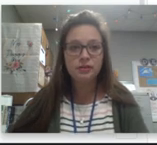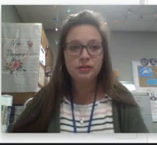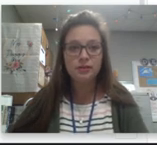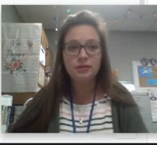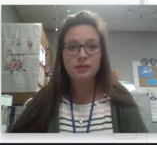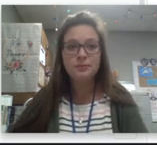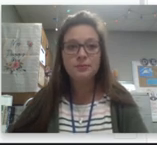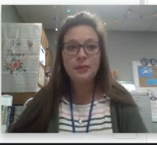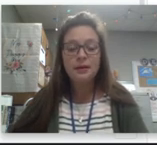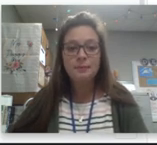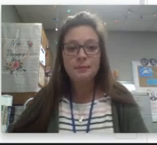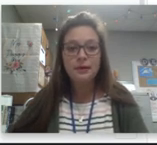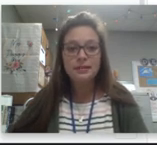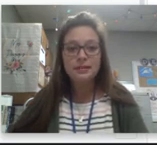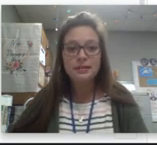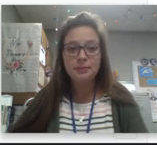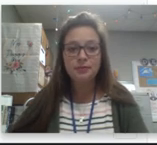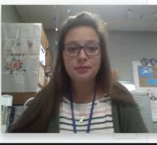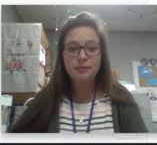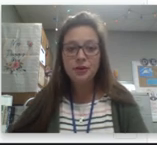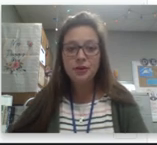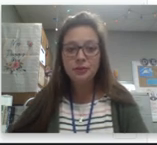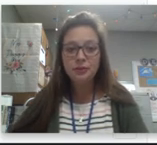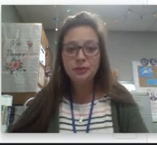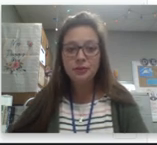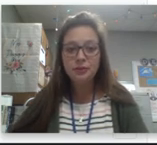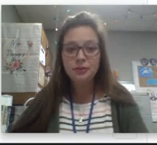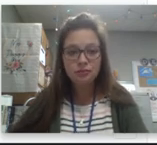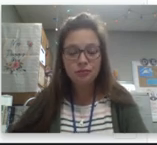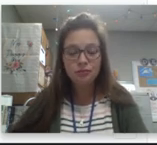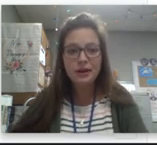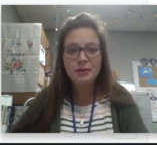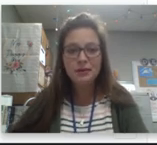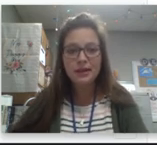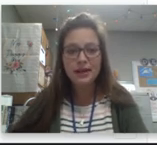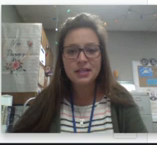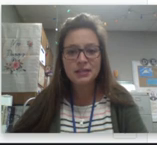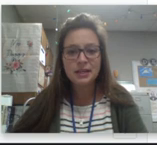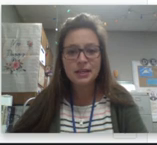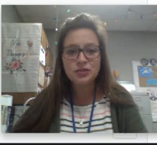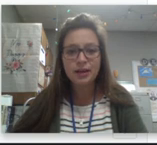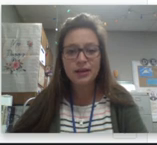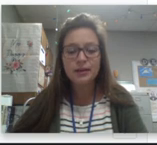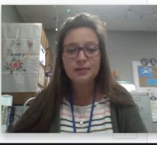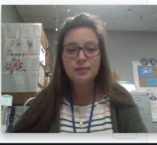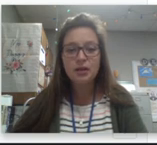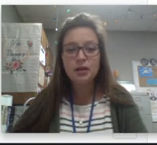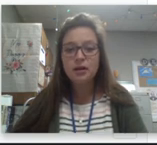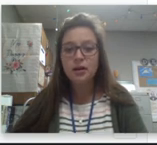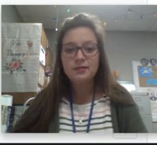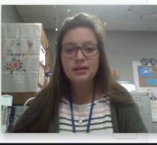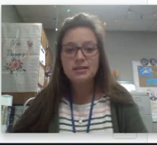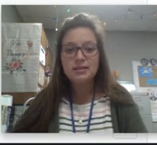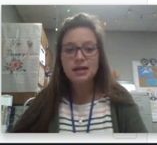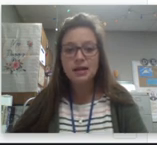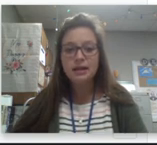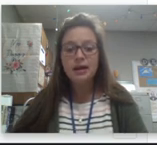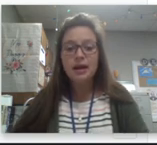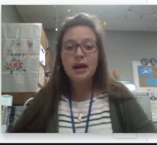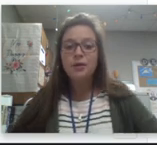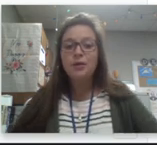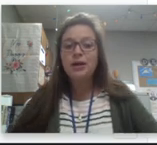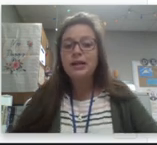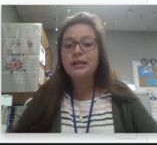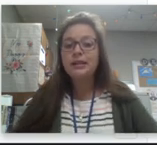this for forever. But for you, here I put the expectations right here on the left-hand